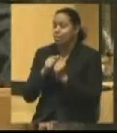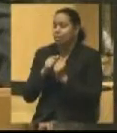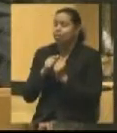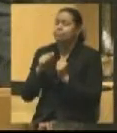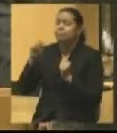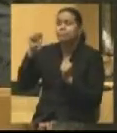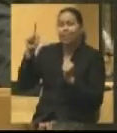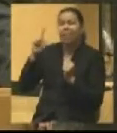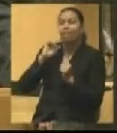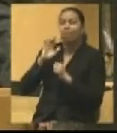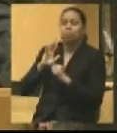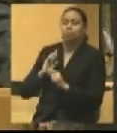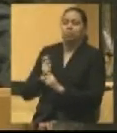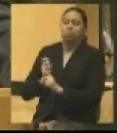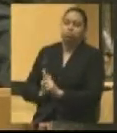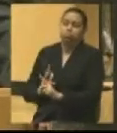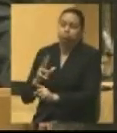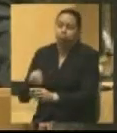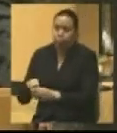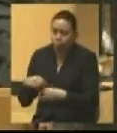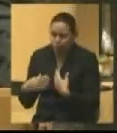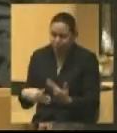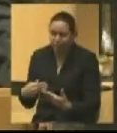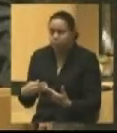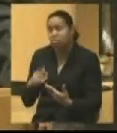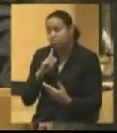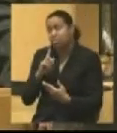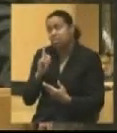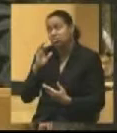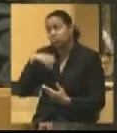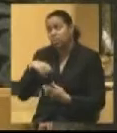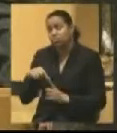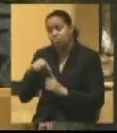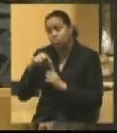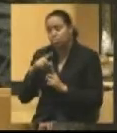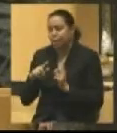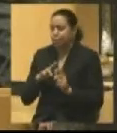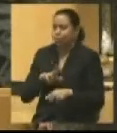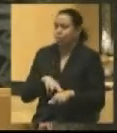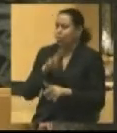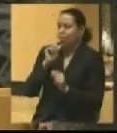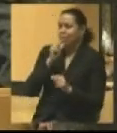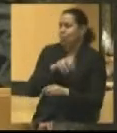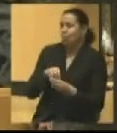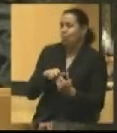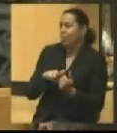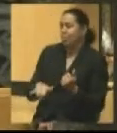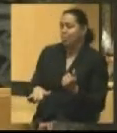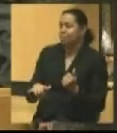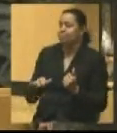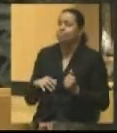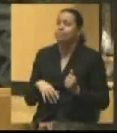Lincoln injected himself into the amendment process in a very unusual way, but technically presidents have nothing to do with the amendment. The